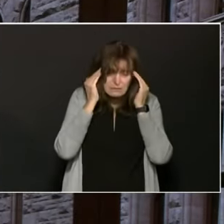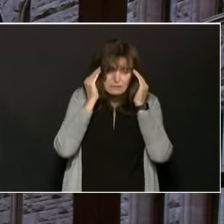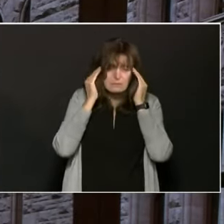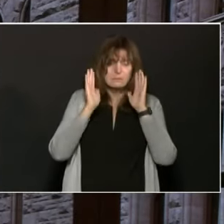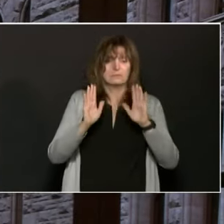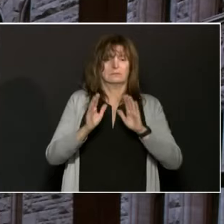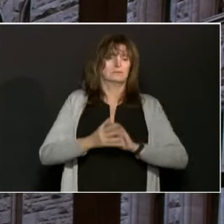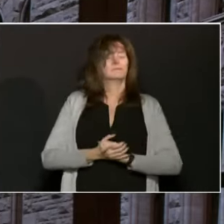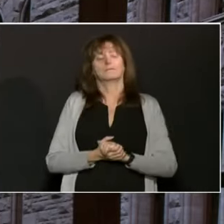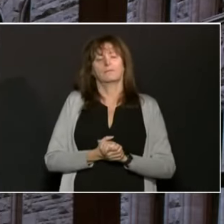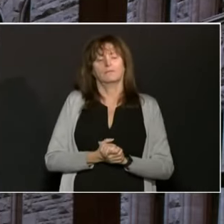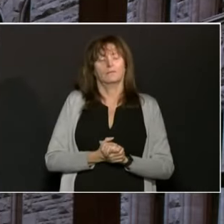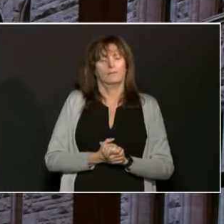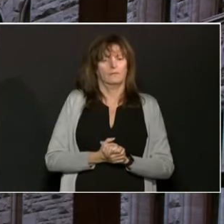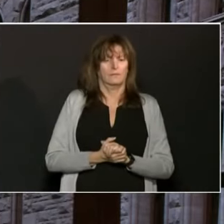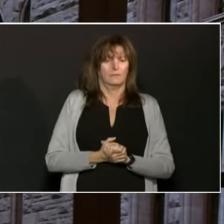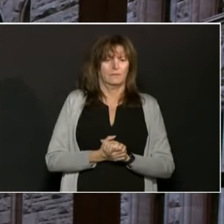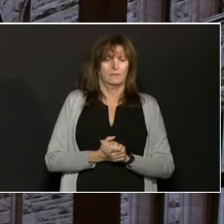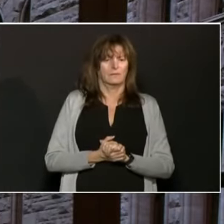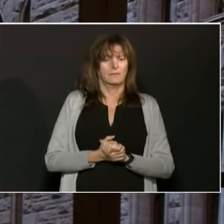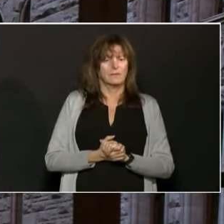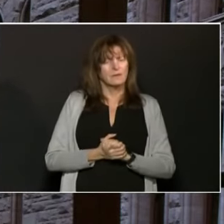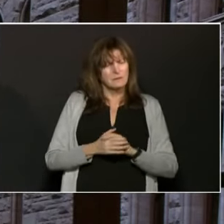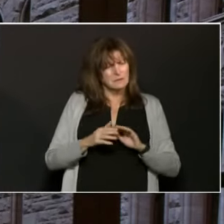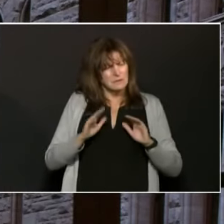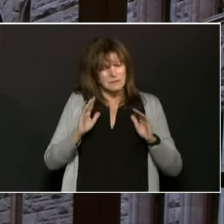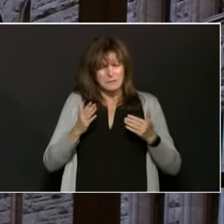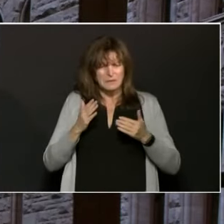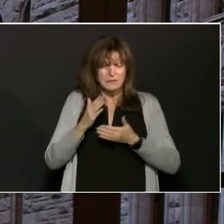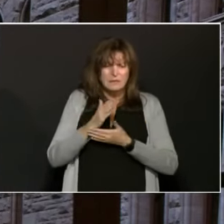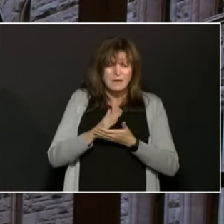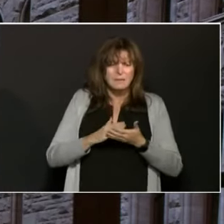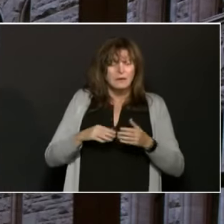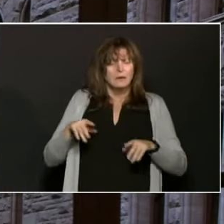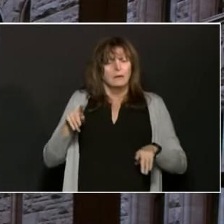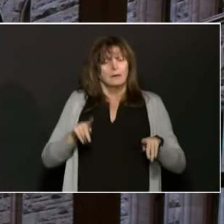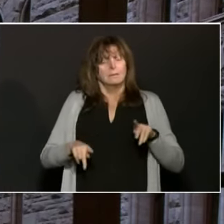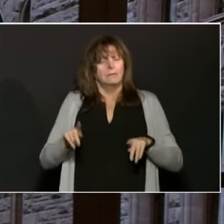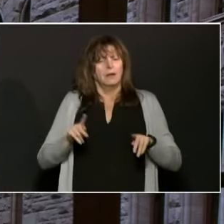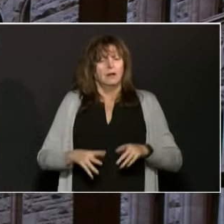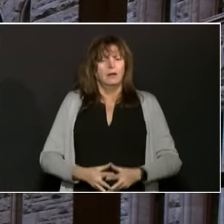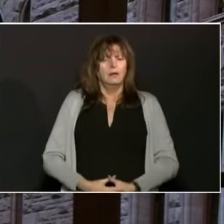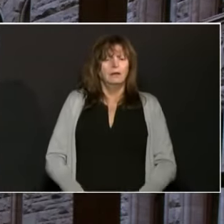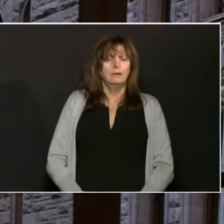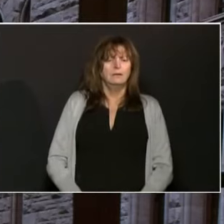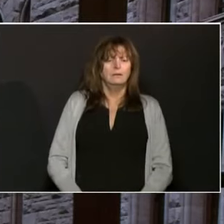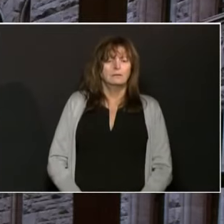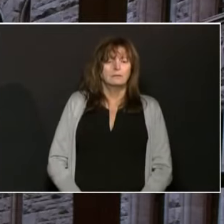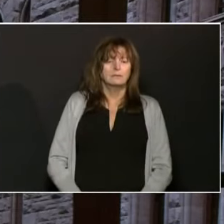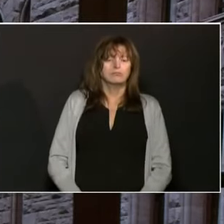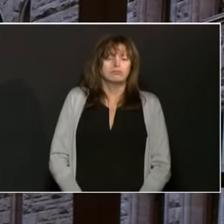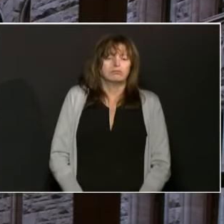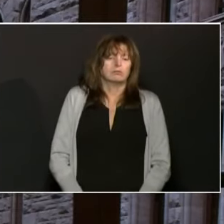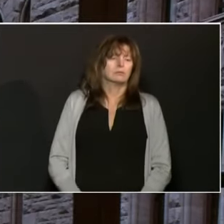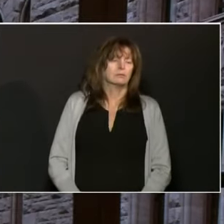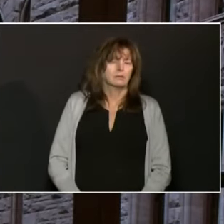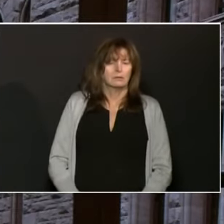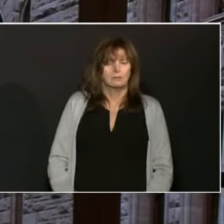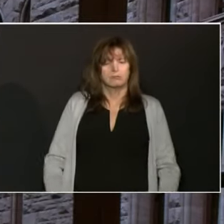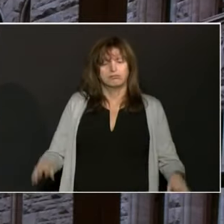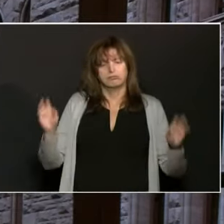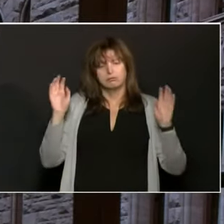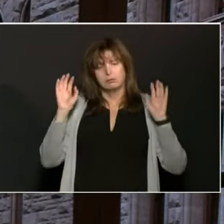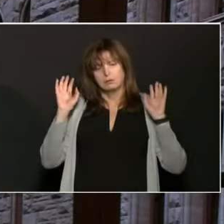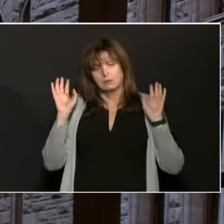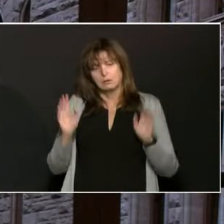certain group in the population that have sort of, in a way, abandoned that kind of precautionary approach. We can't have